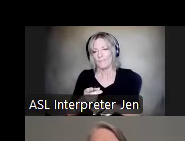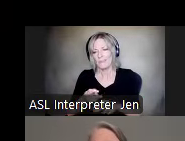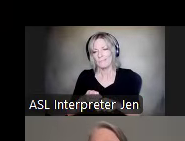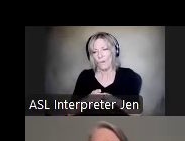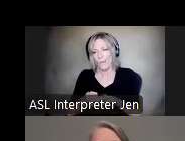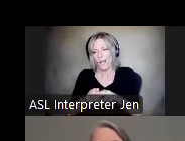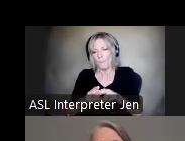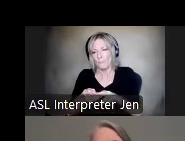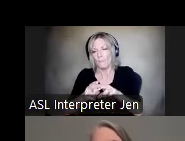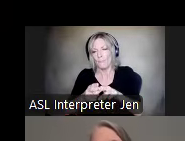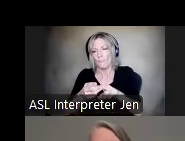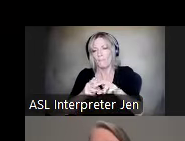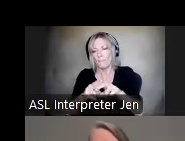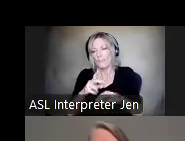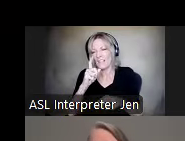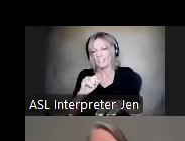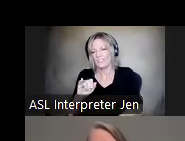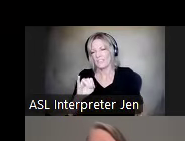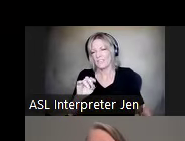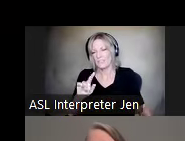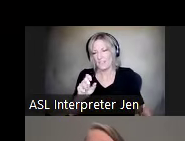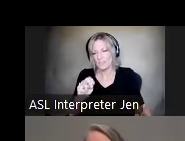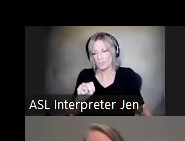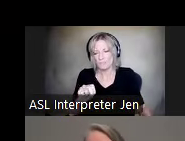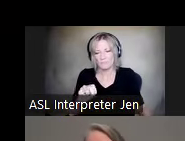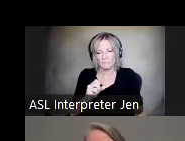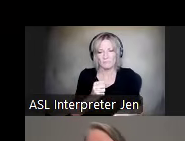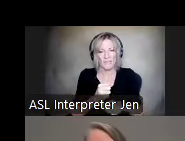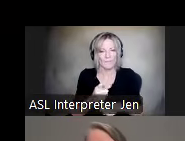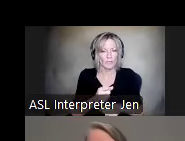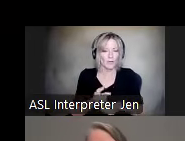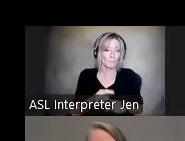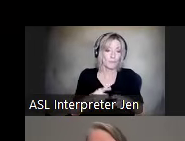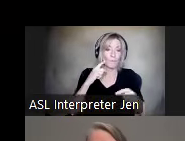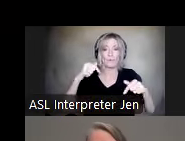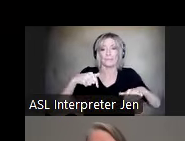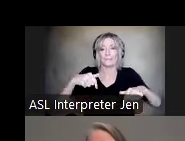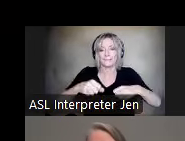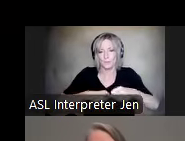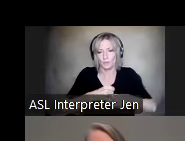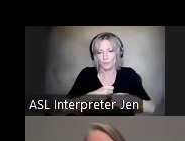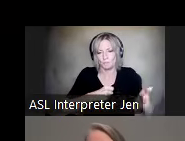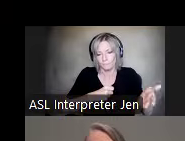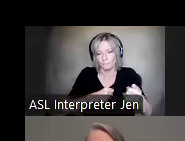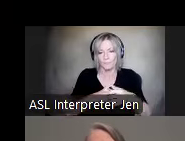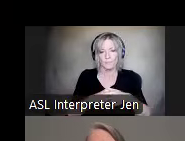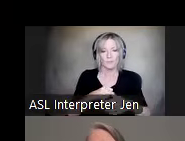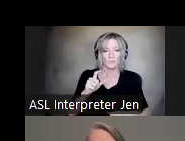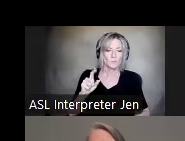These limits will be increased annually, but that's what the amounts are for this year in